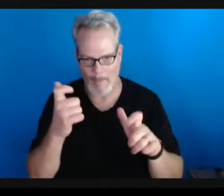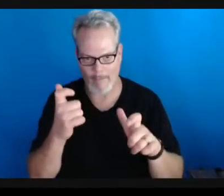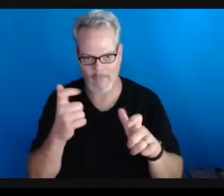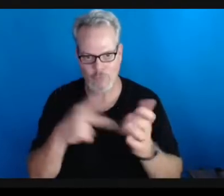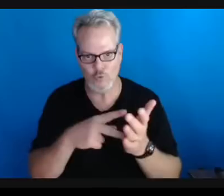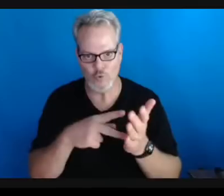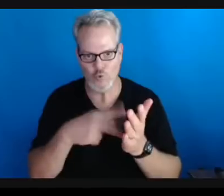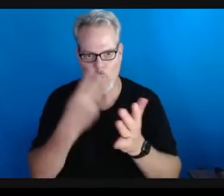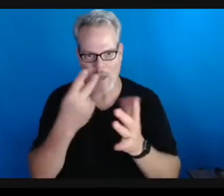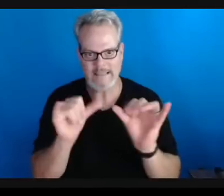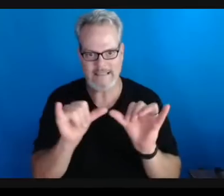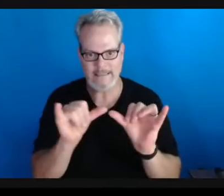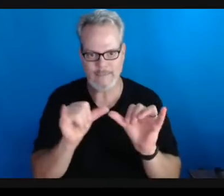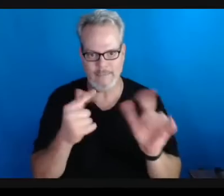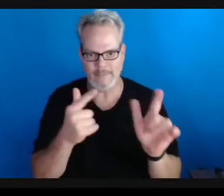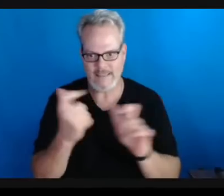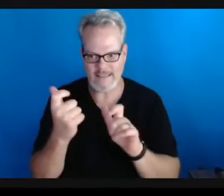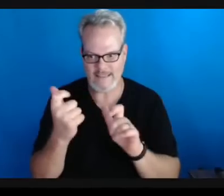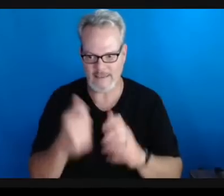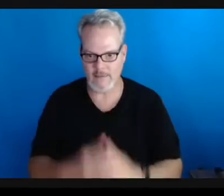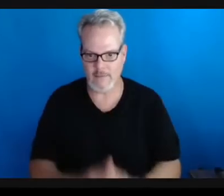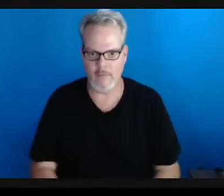fast.